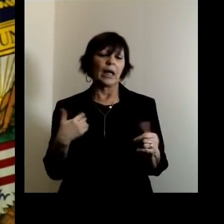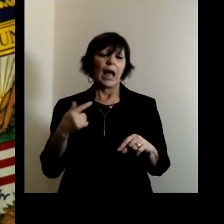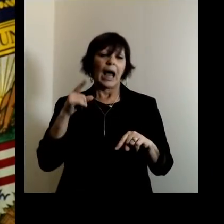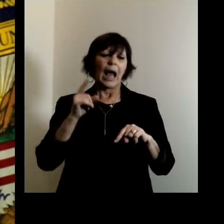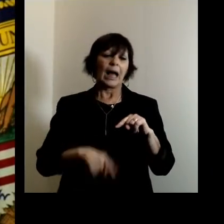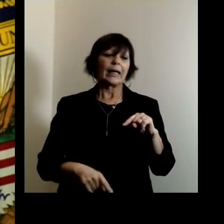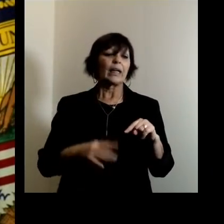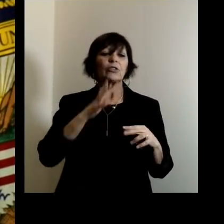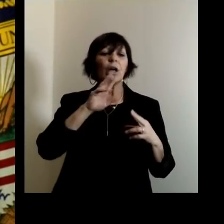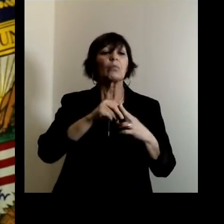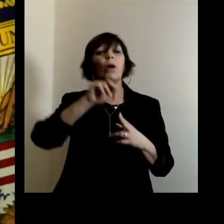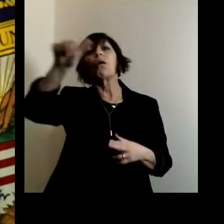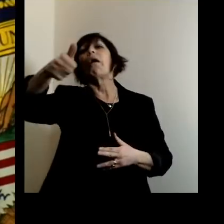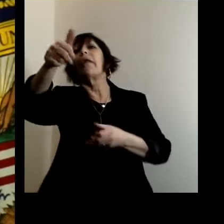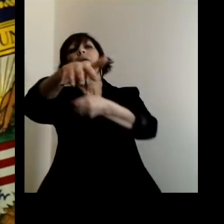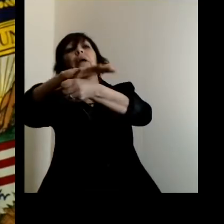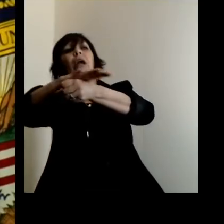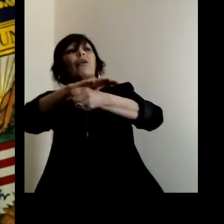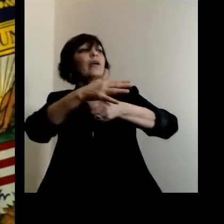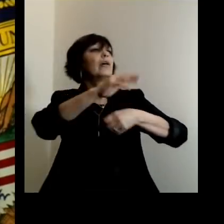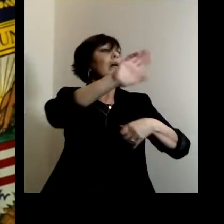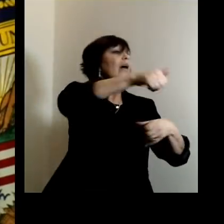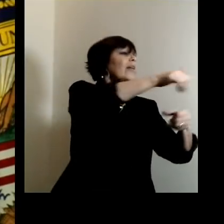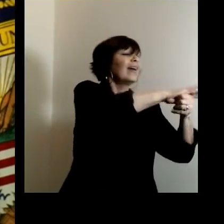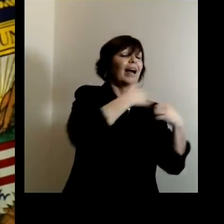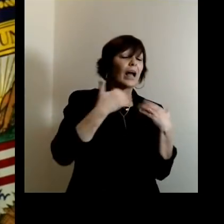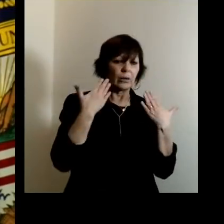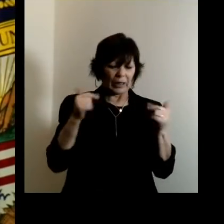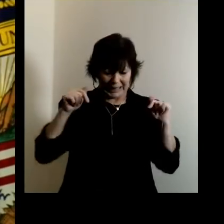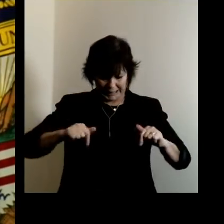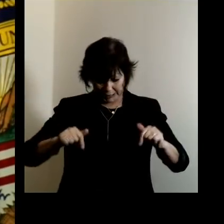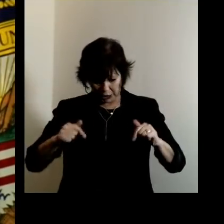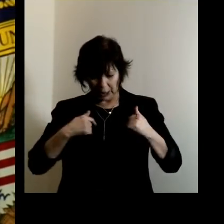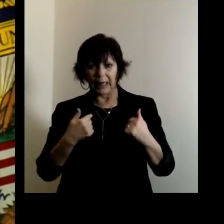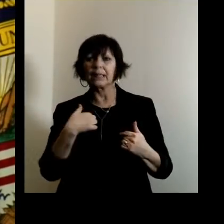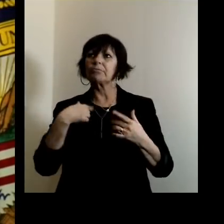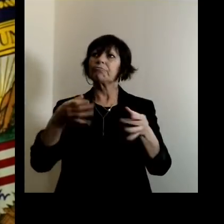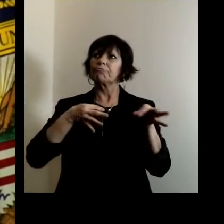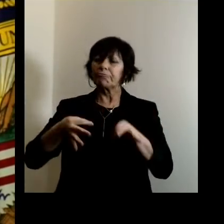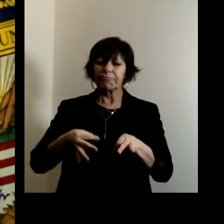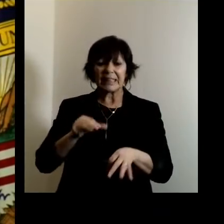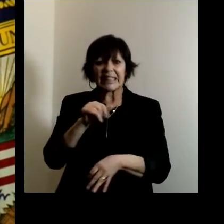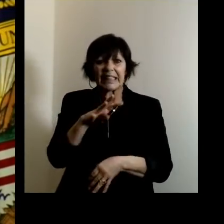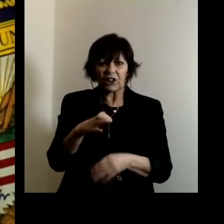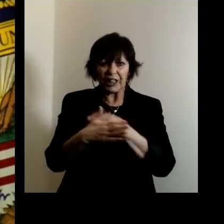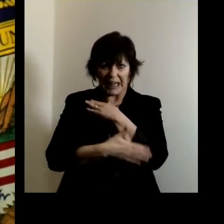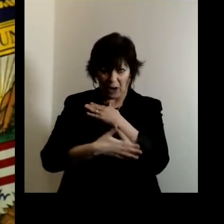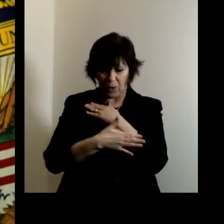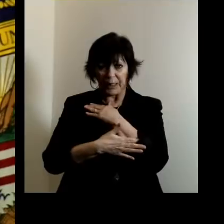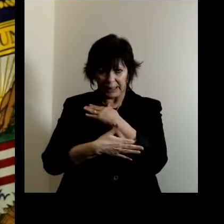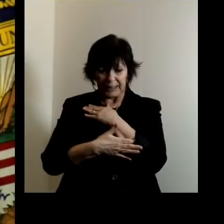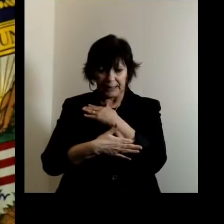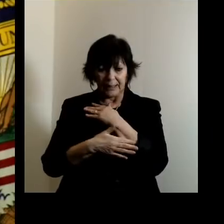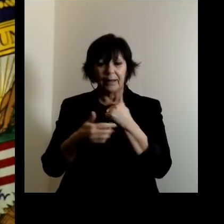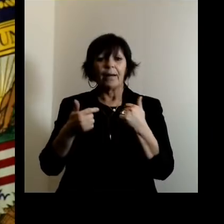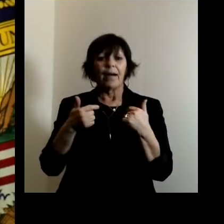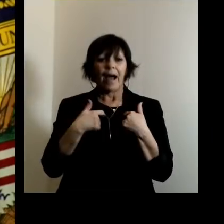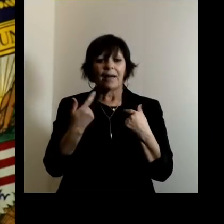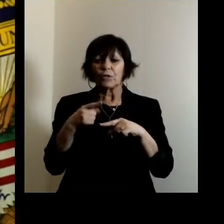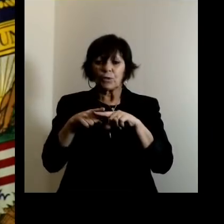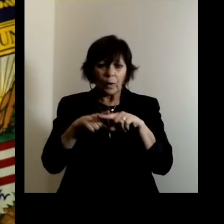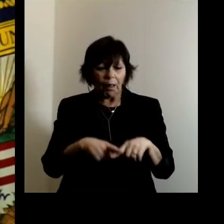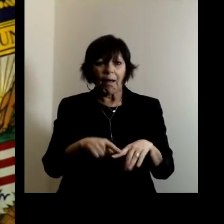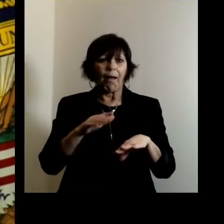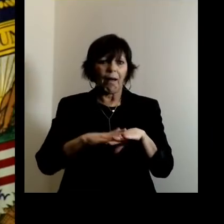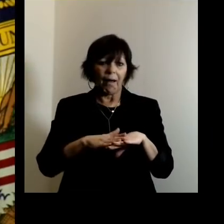in Chemung County or Albany County or Columbia County. I only know what's happening here in Erie County, so I have to rely that New